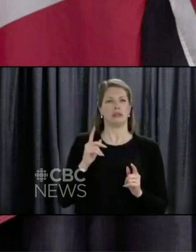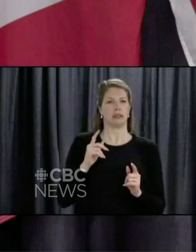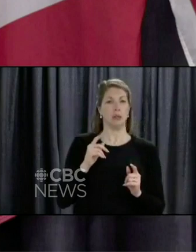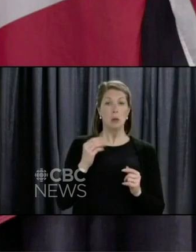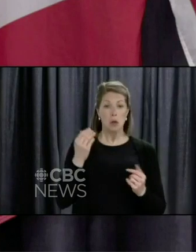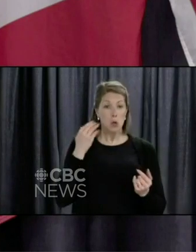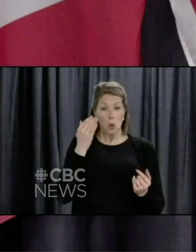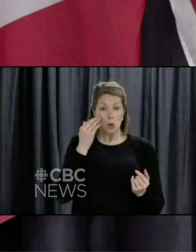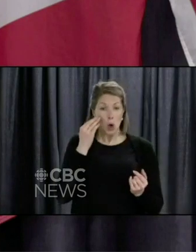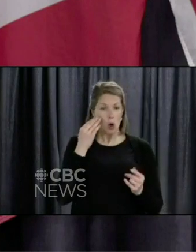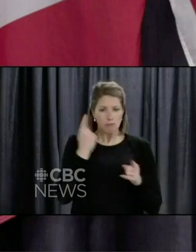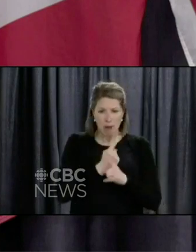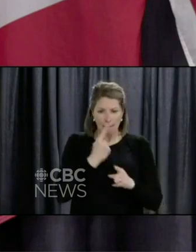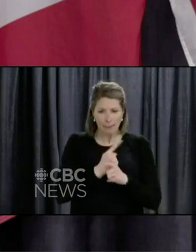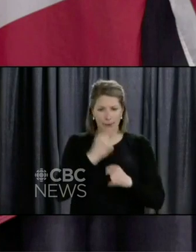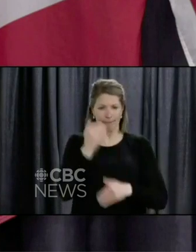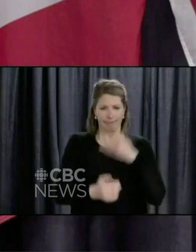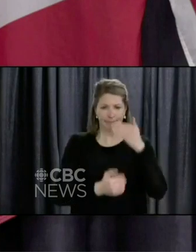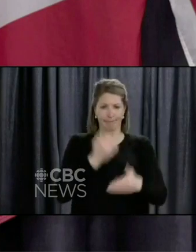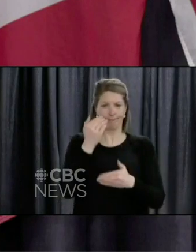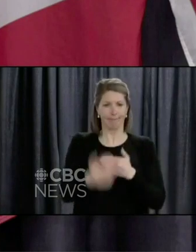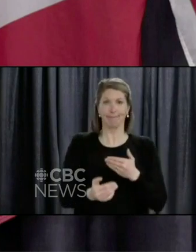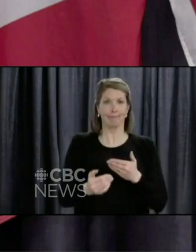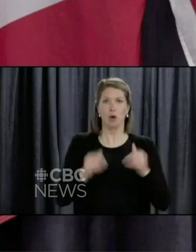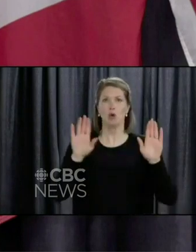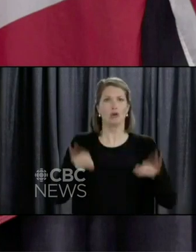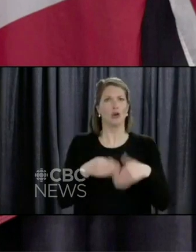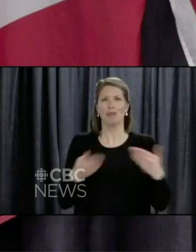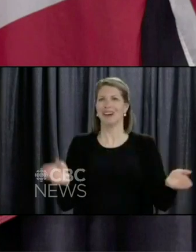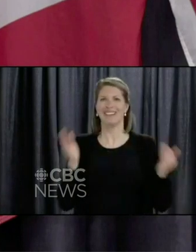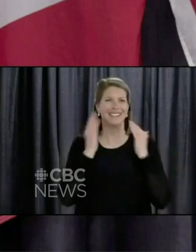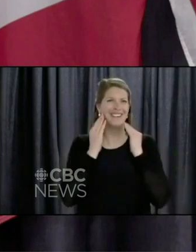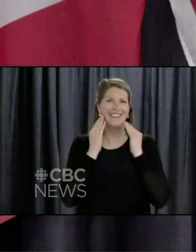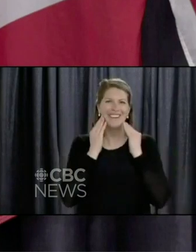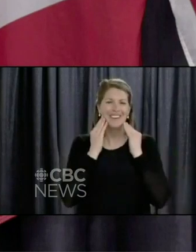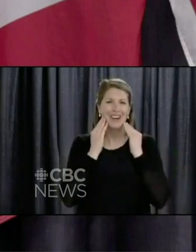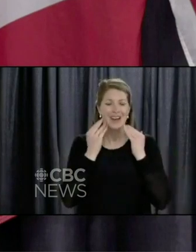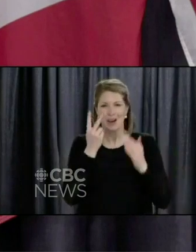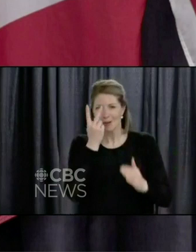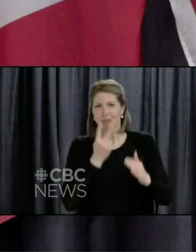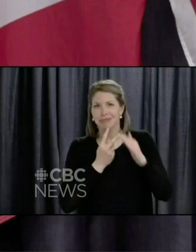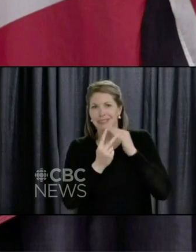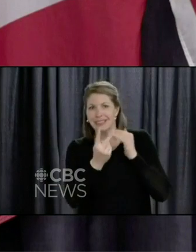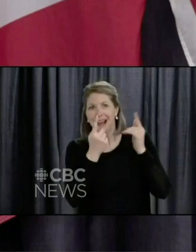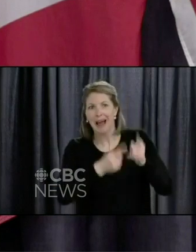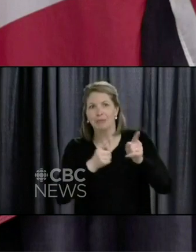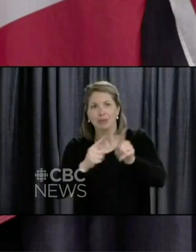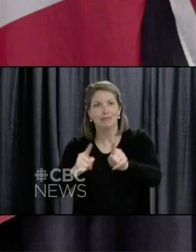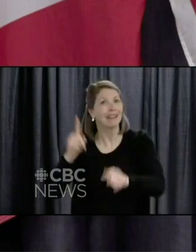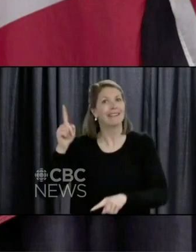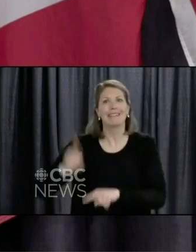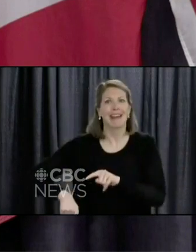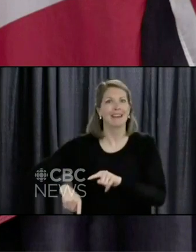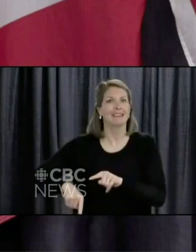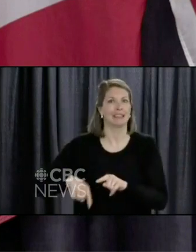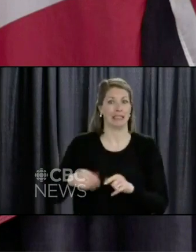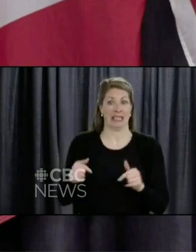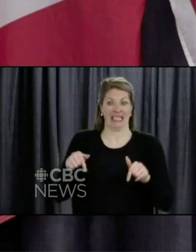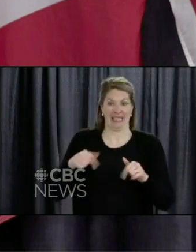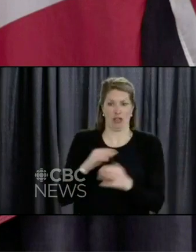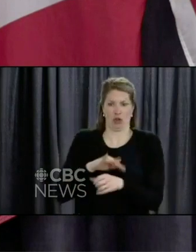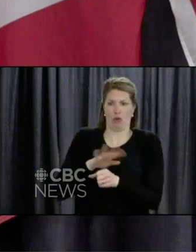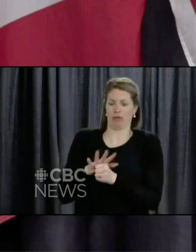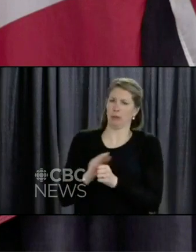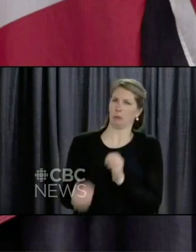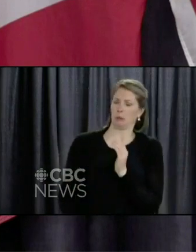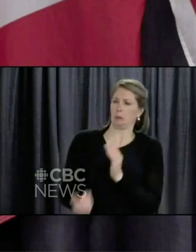this virus. It is unpredictable. It is contagious in a way we haven't seen with other viruses for a long time.